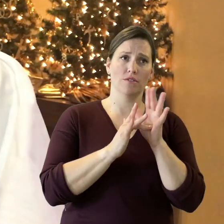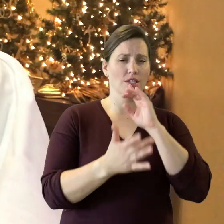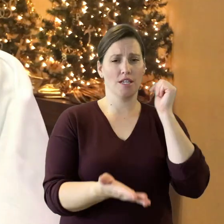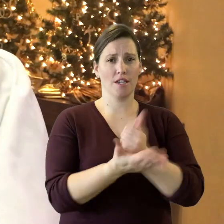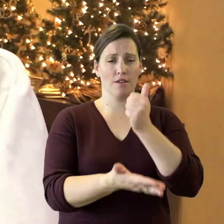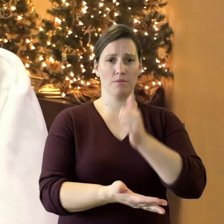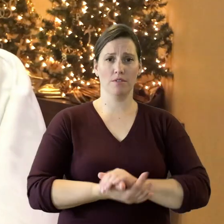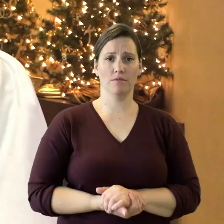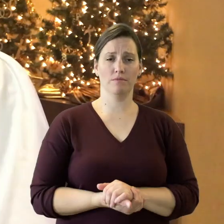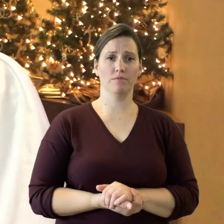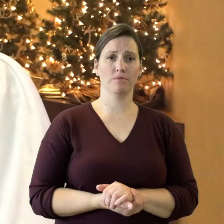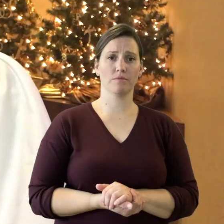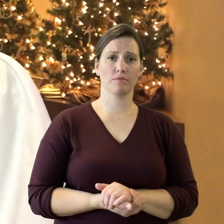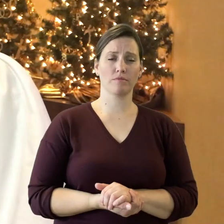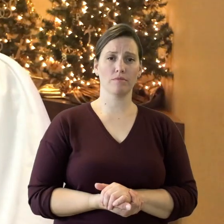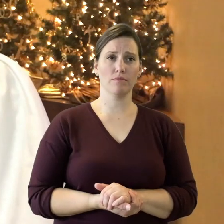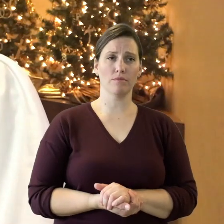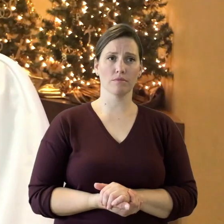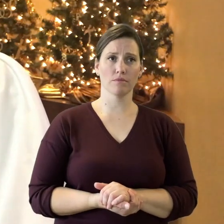Jesus. Amen.